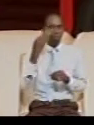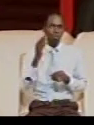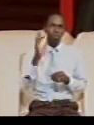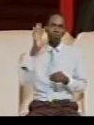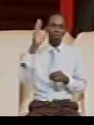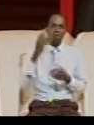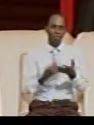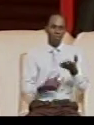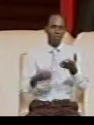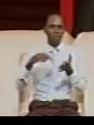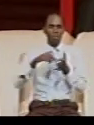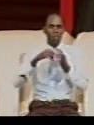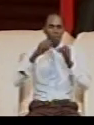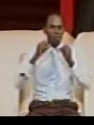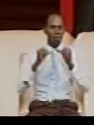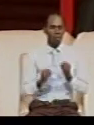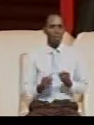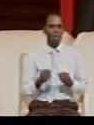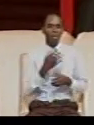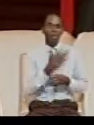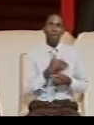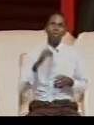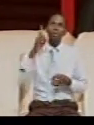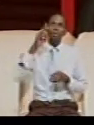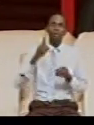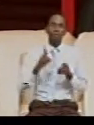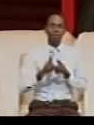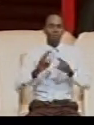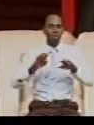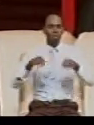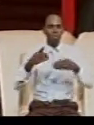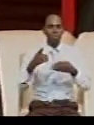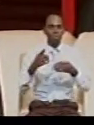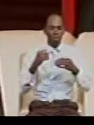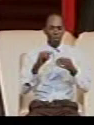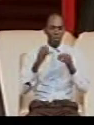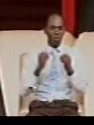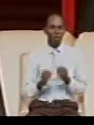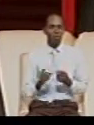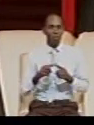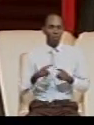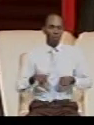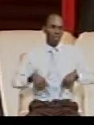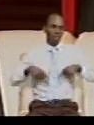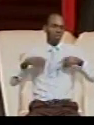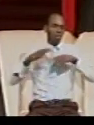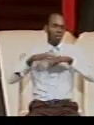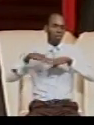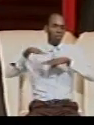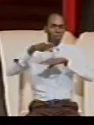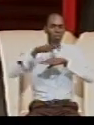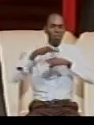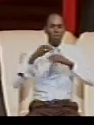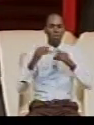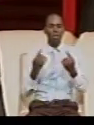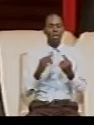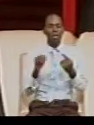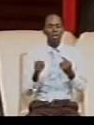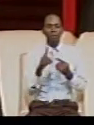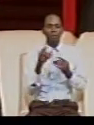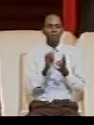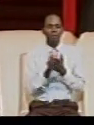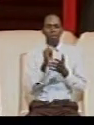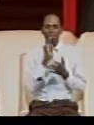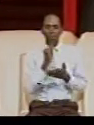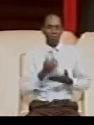resurrection power, he gives you the power to live above sin. Whosoever is born of God